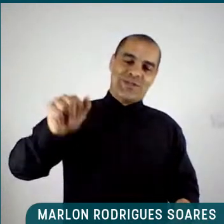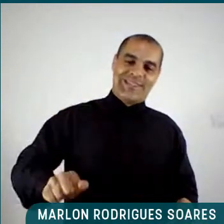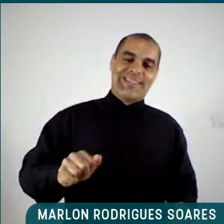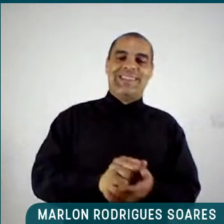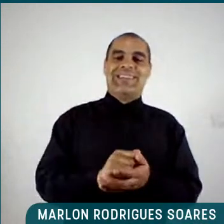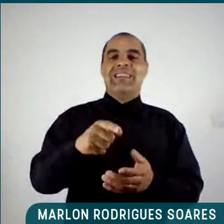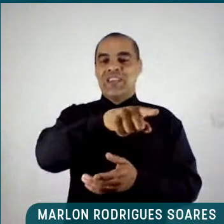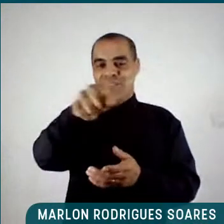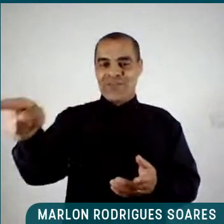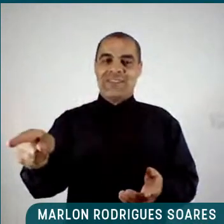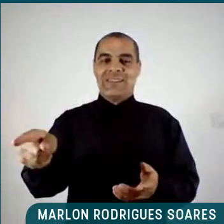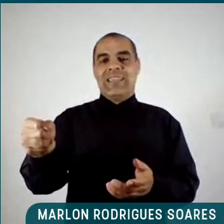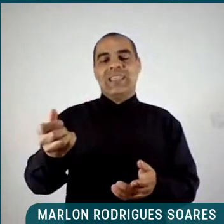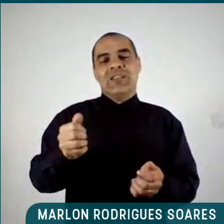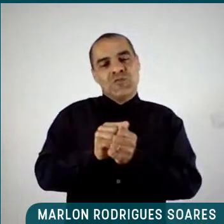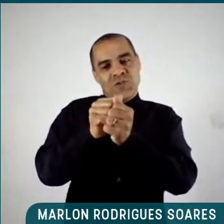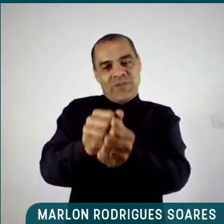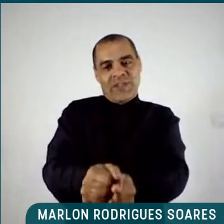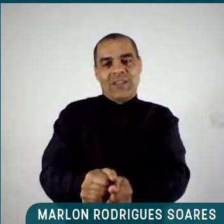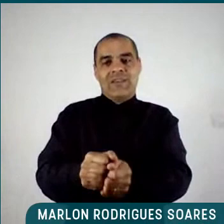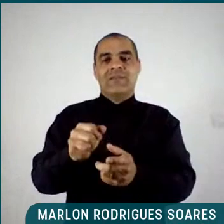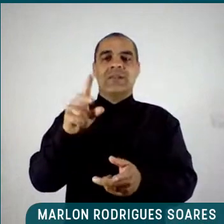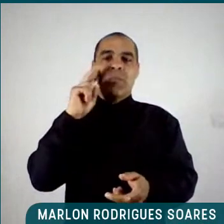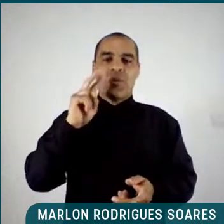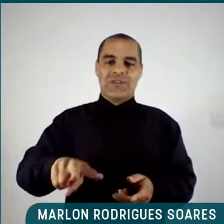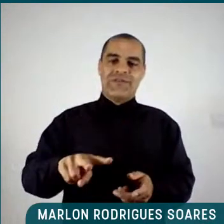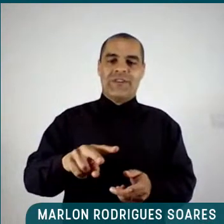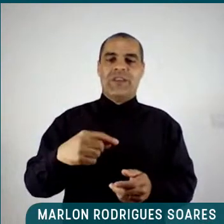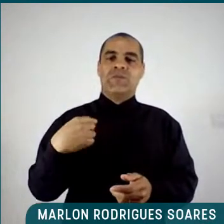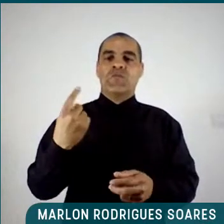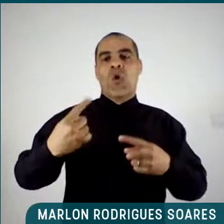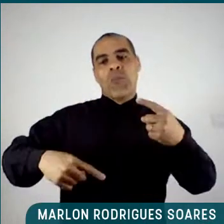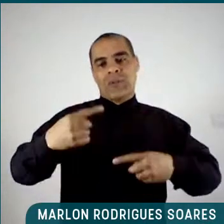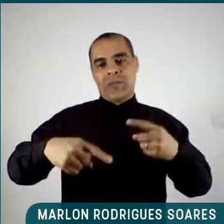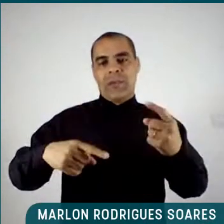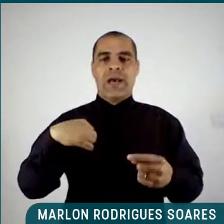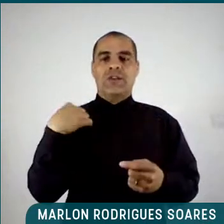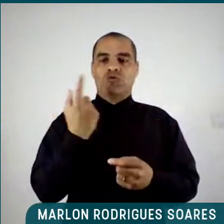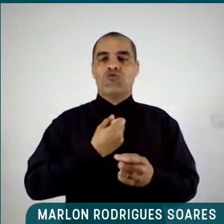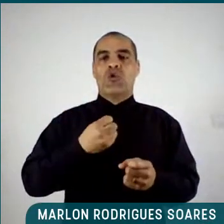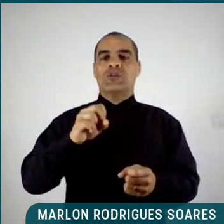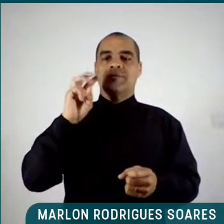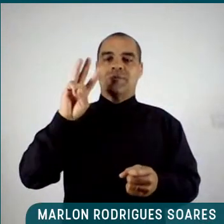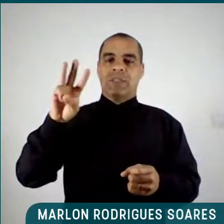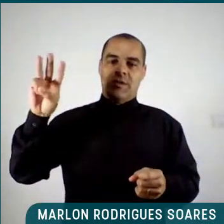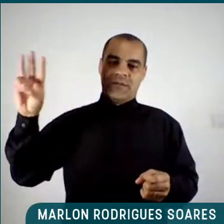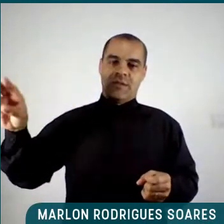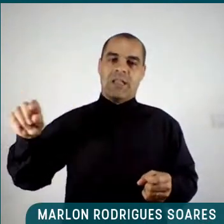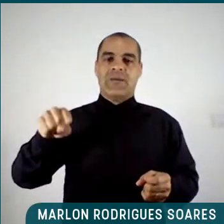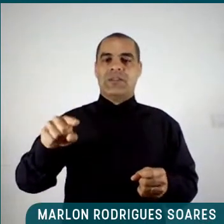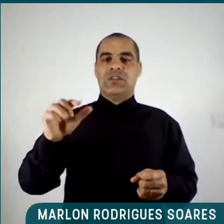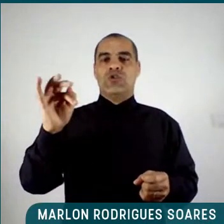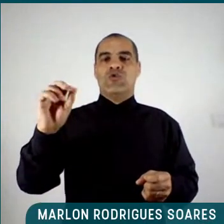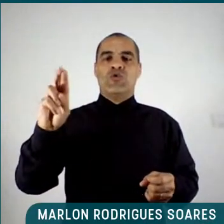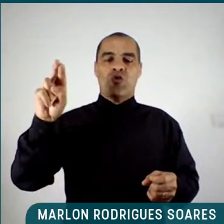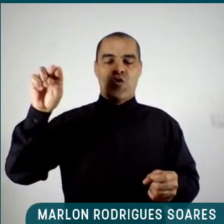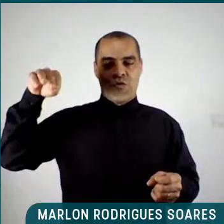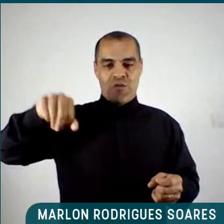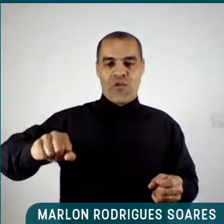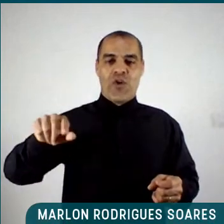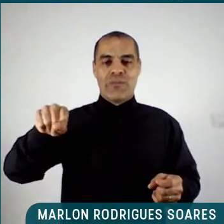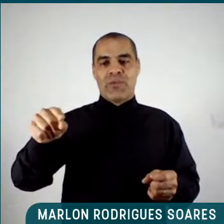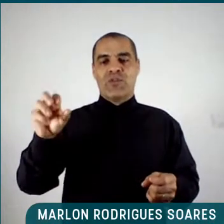and especially to you who has been following us. You can see in our site whenever you want, www.